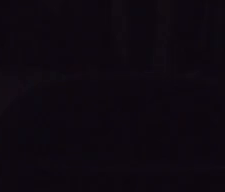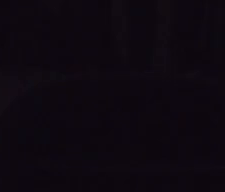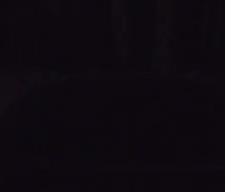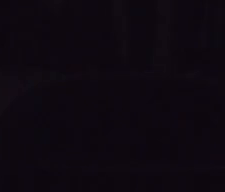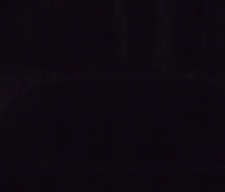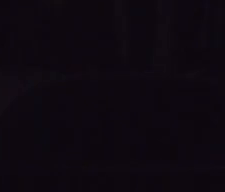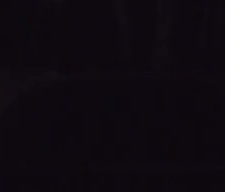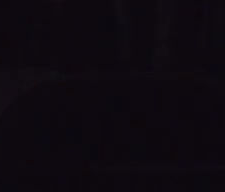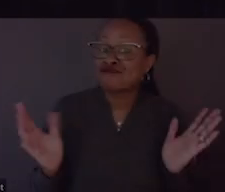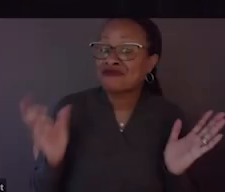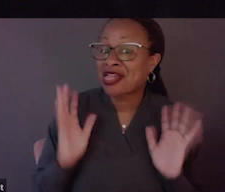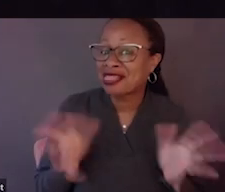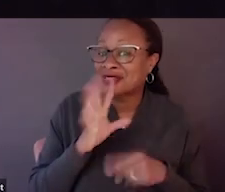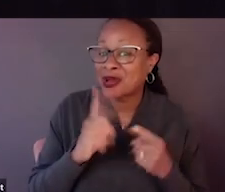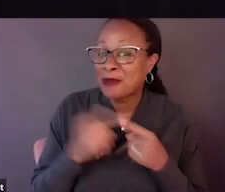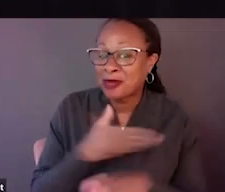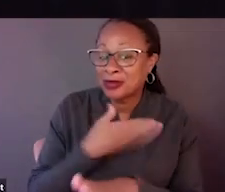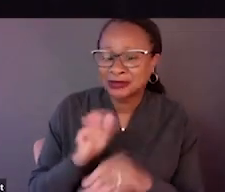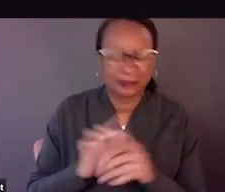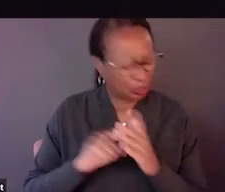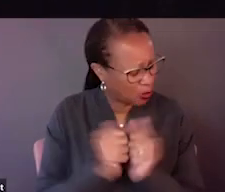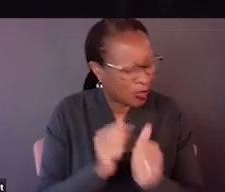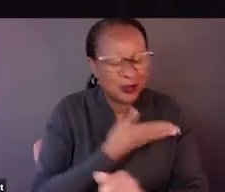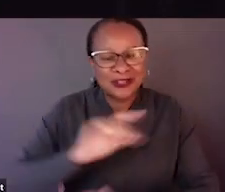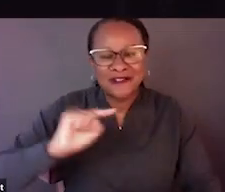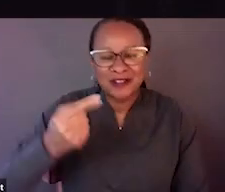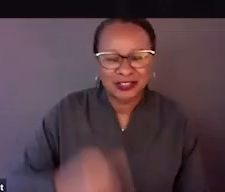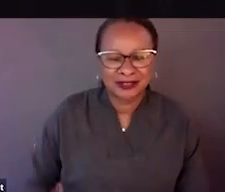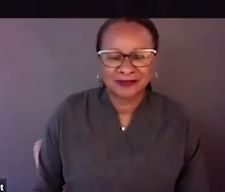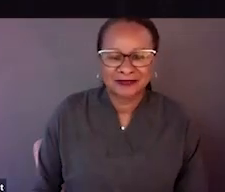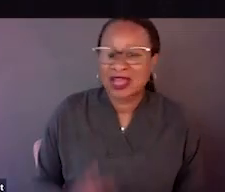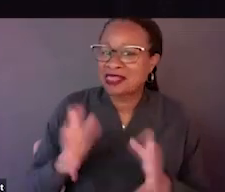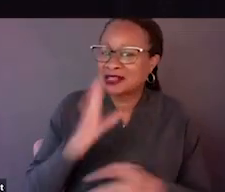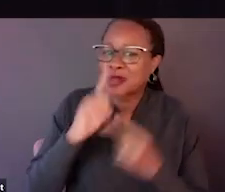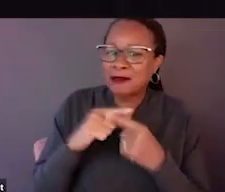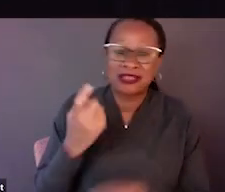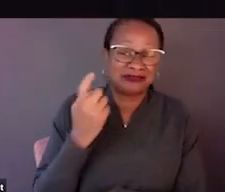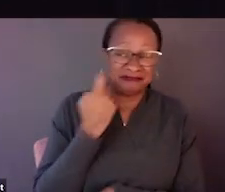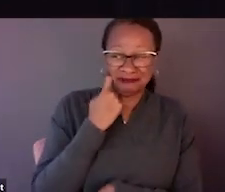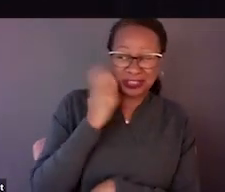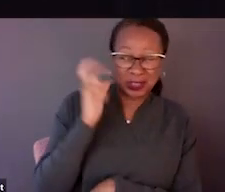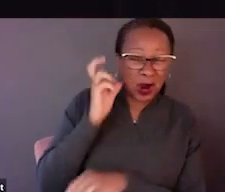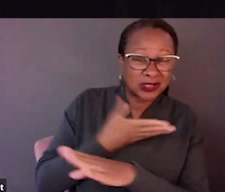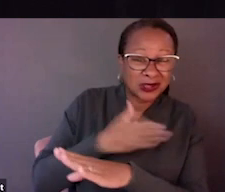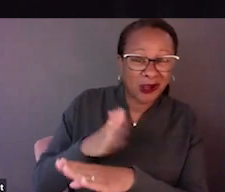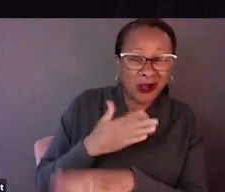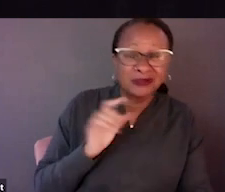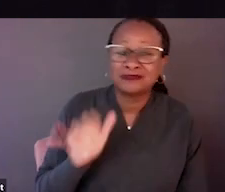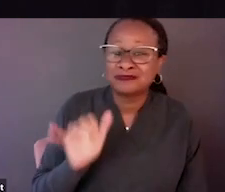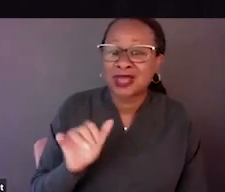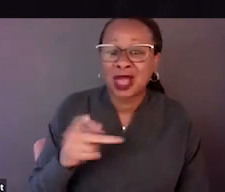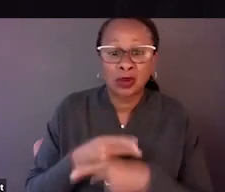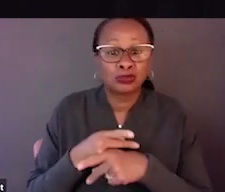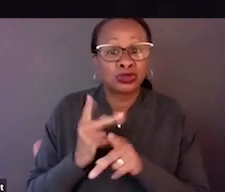So let's talk about the music. Let's start with the music first. Let's talk about the song that we just heard, which was produced